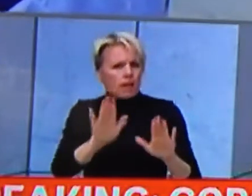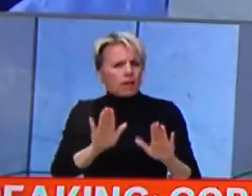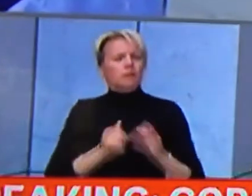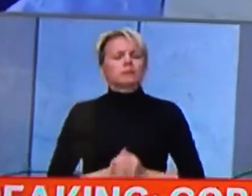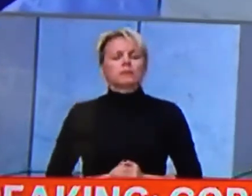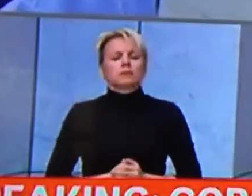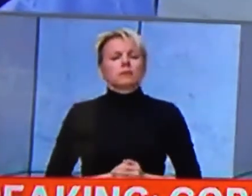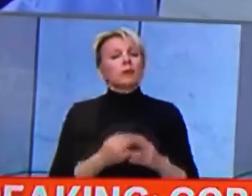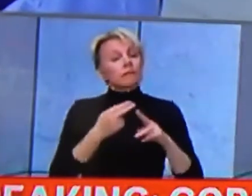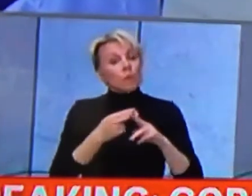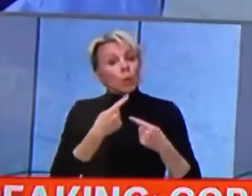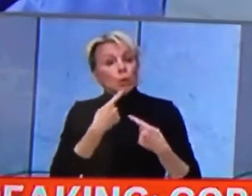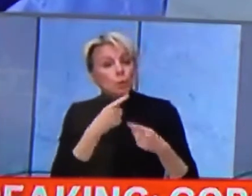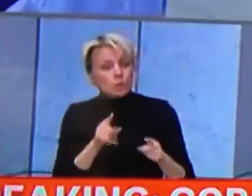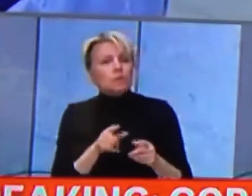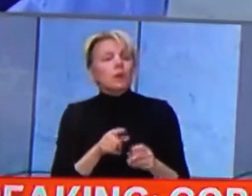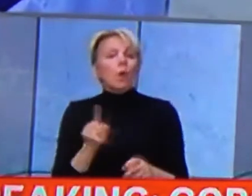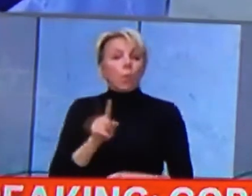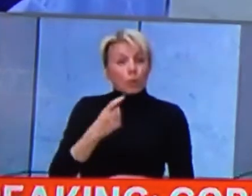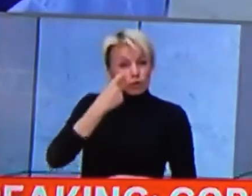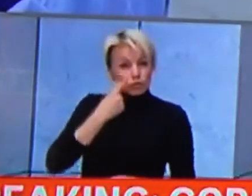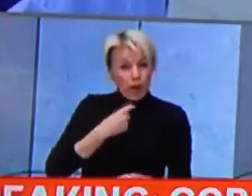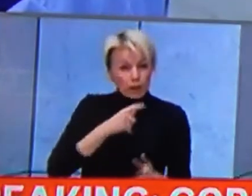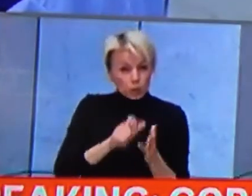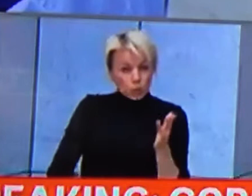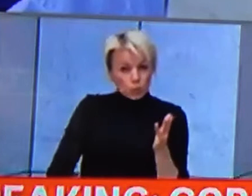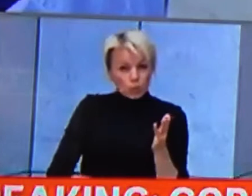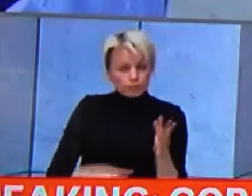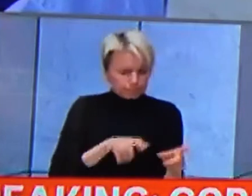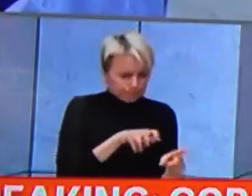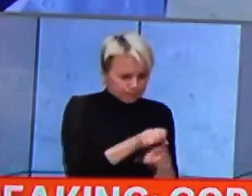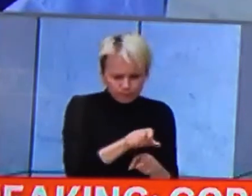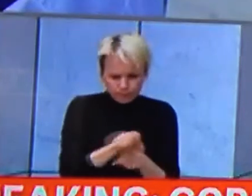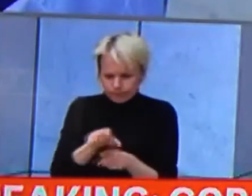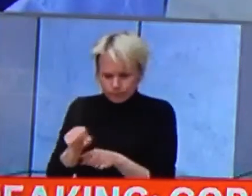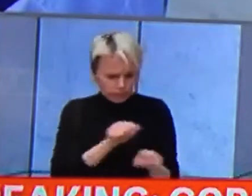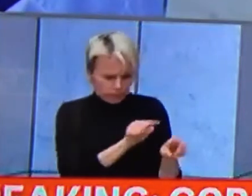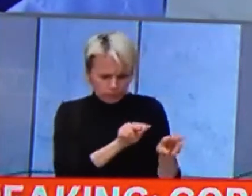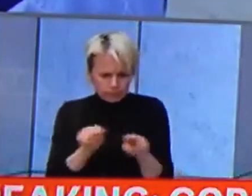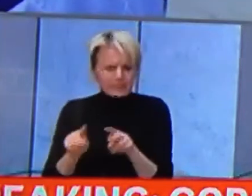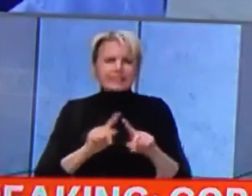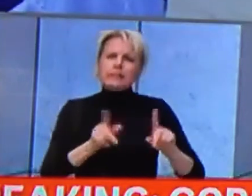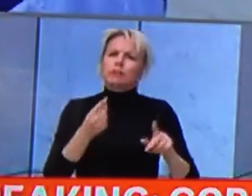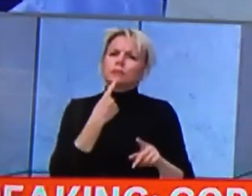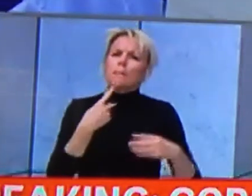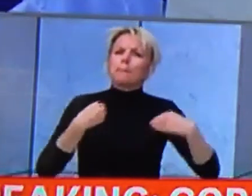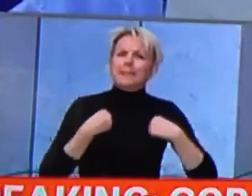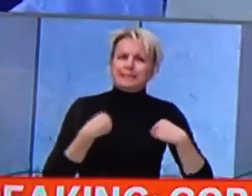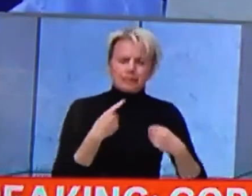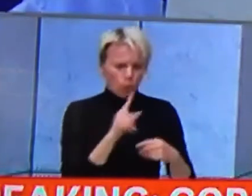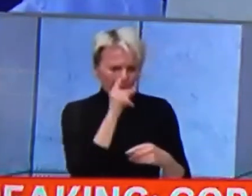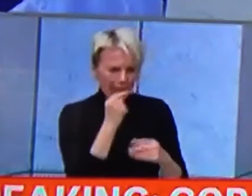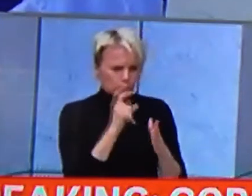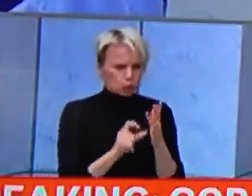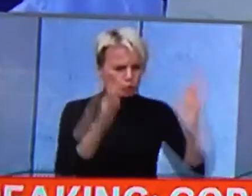is identifying activities that are undertaken at premises that we'd be restricting.